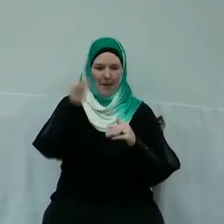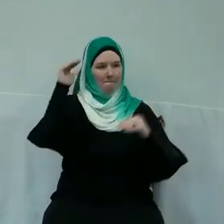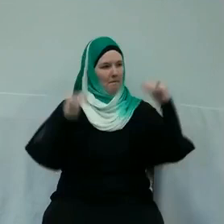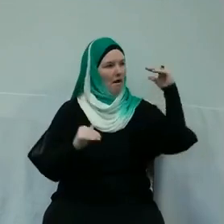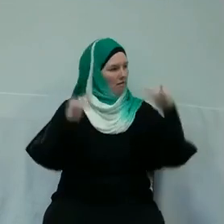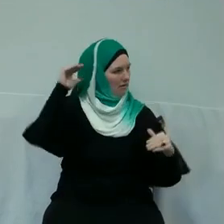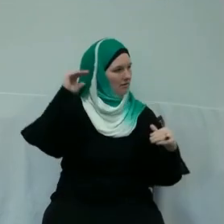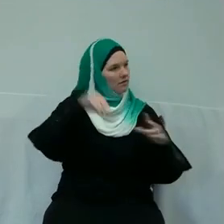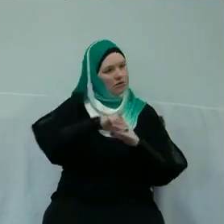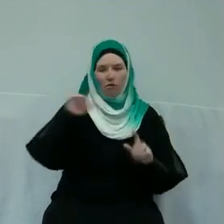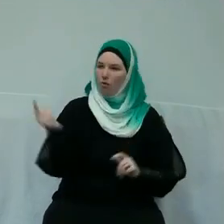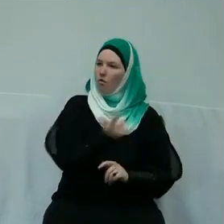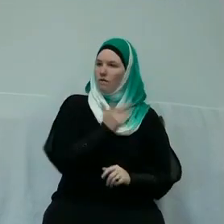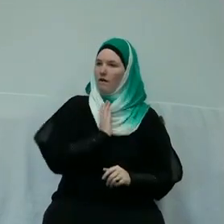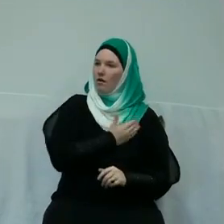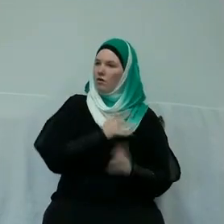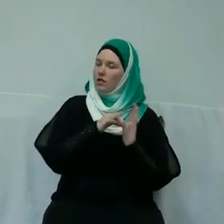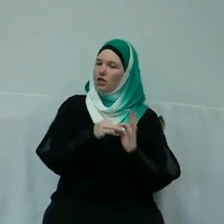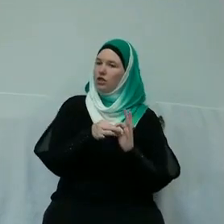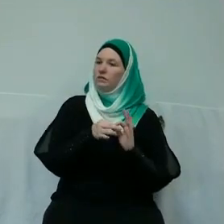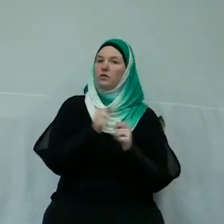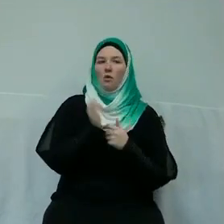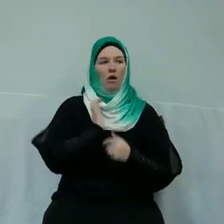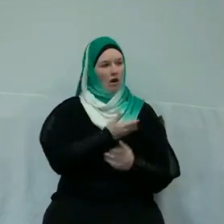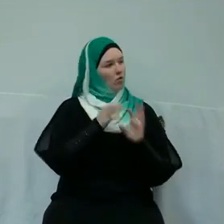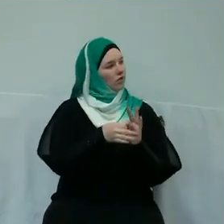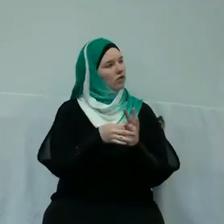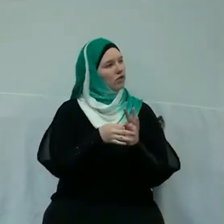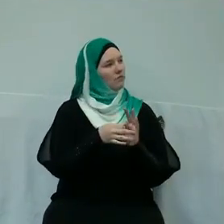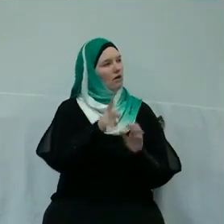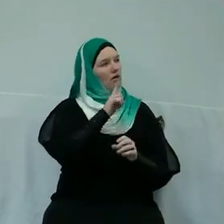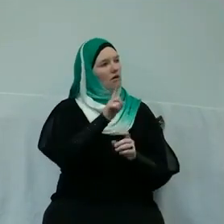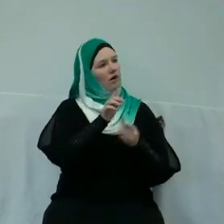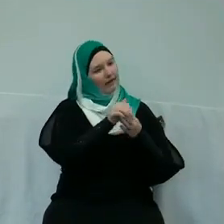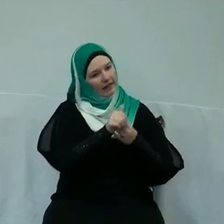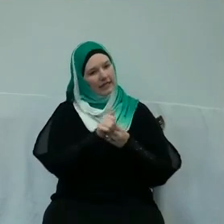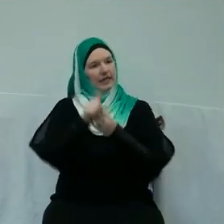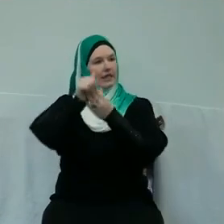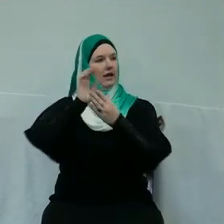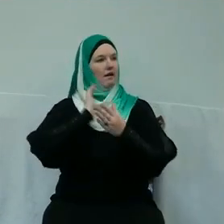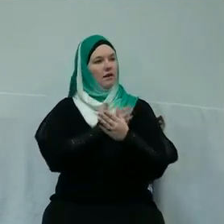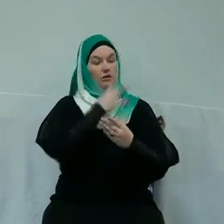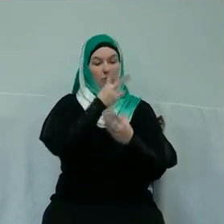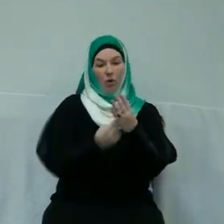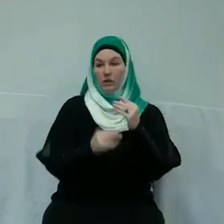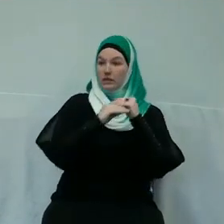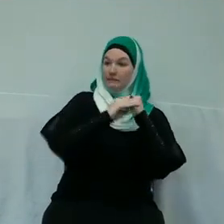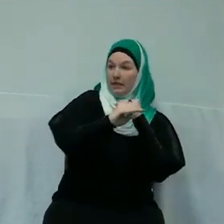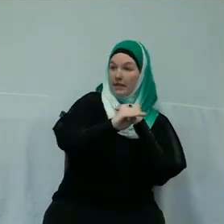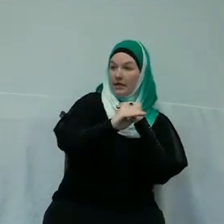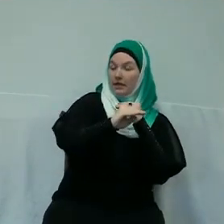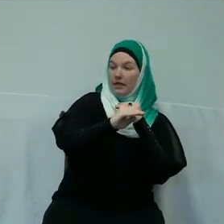in all of our relationships, so that our relationships are leading us to both stability